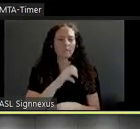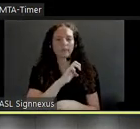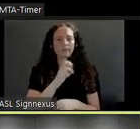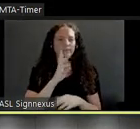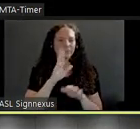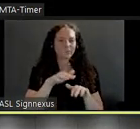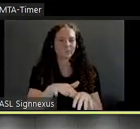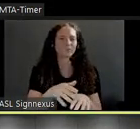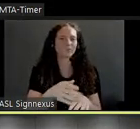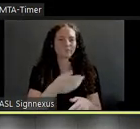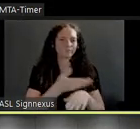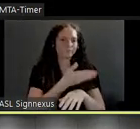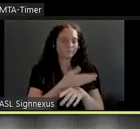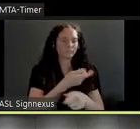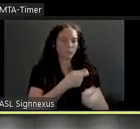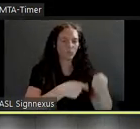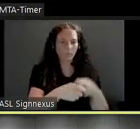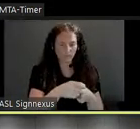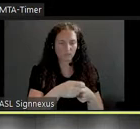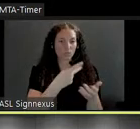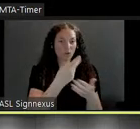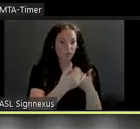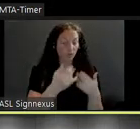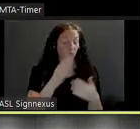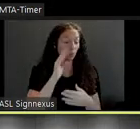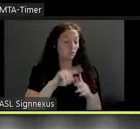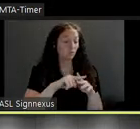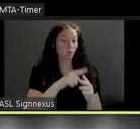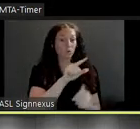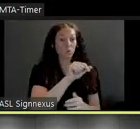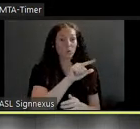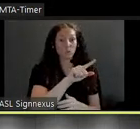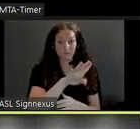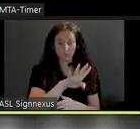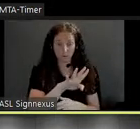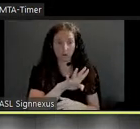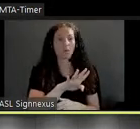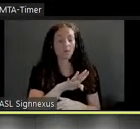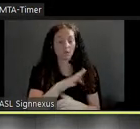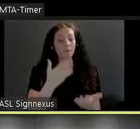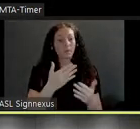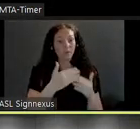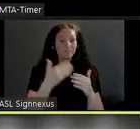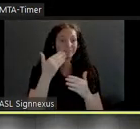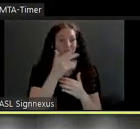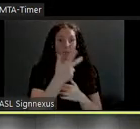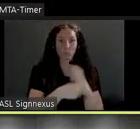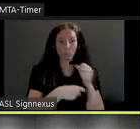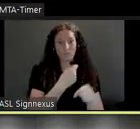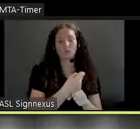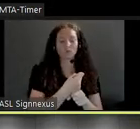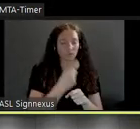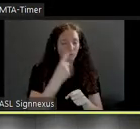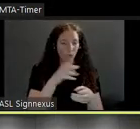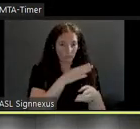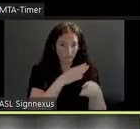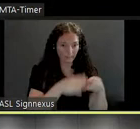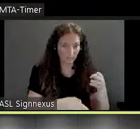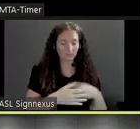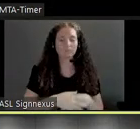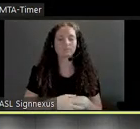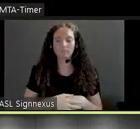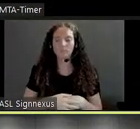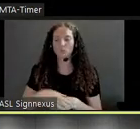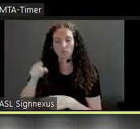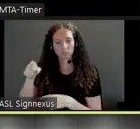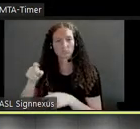early 2024 and could take more than 3 years to complete. The proposed schedules that we will be releasing accommodate this Amtrak work,